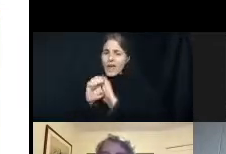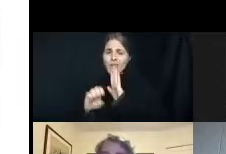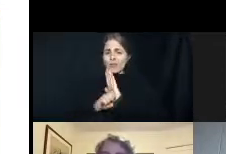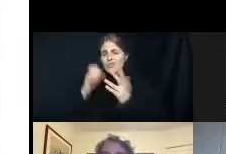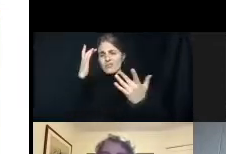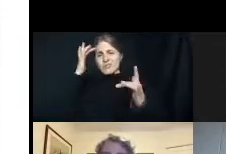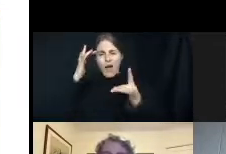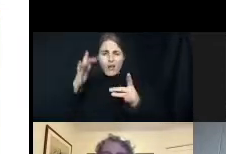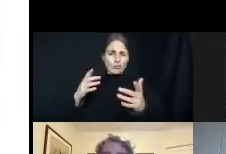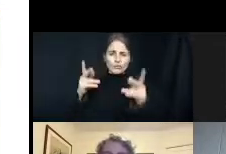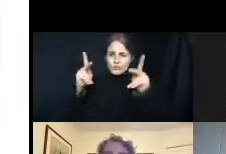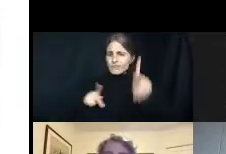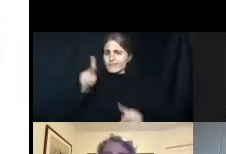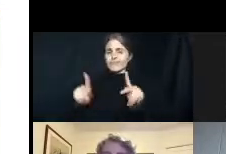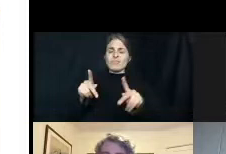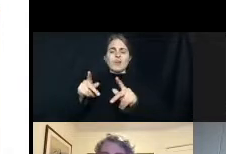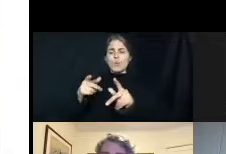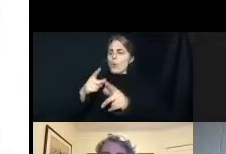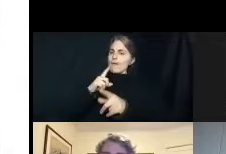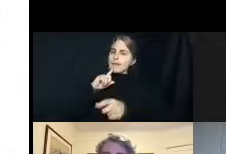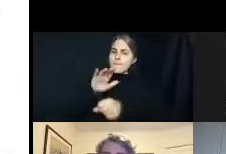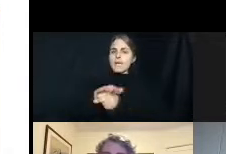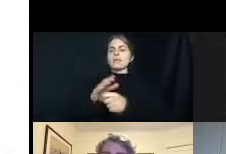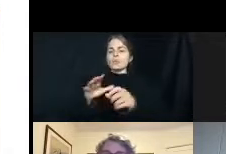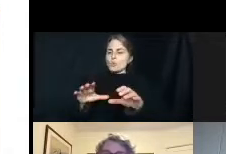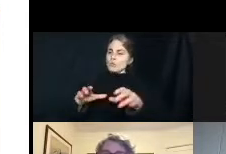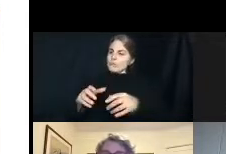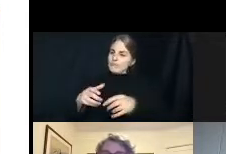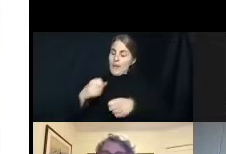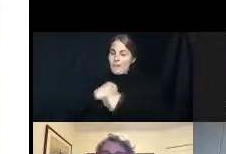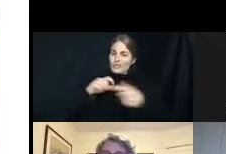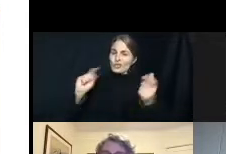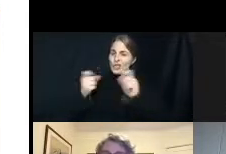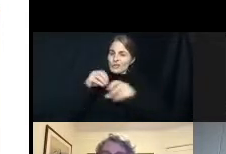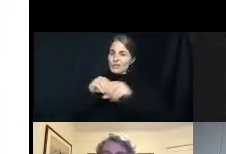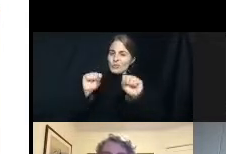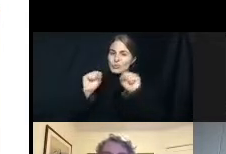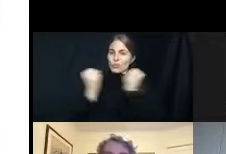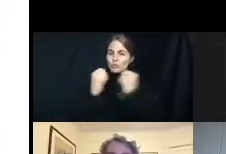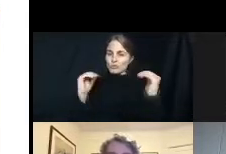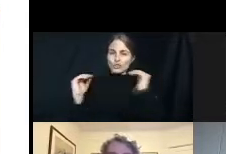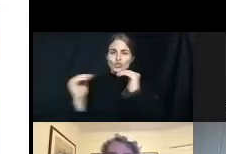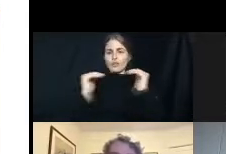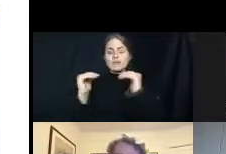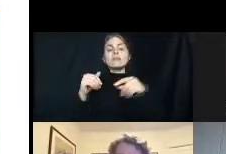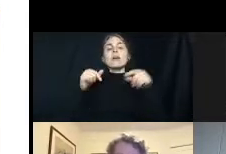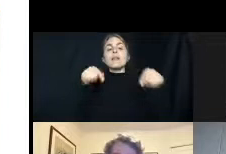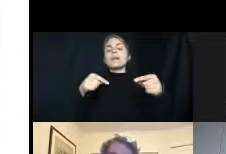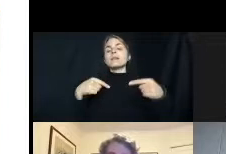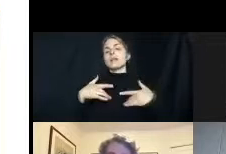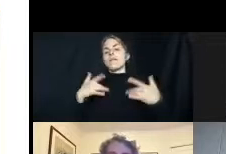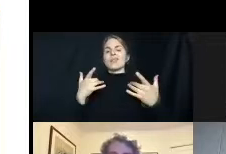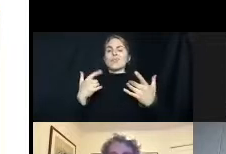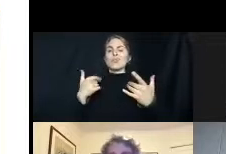citizens who are committed to practices of social justice. This event is going to consist of a